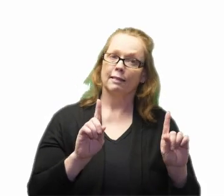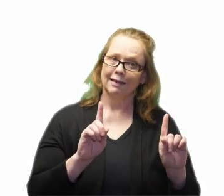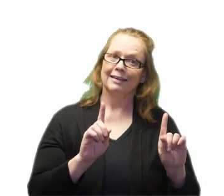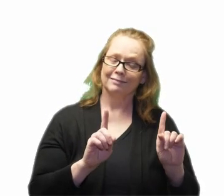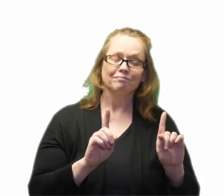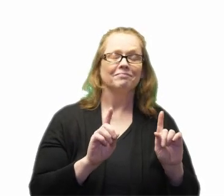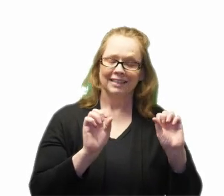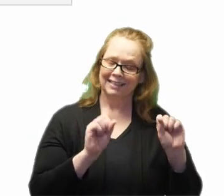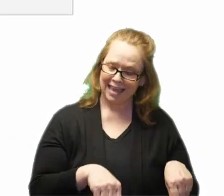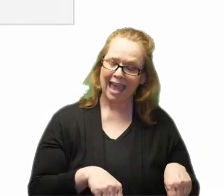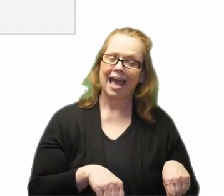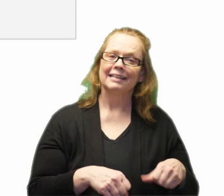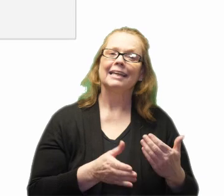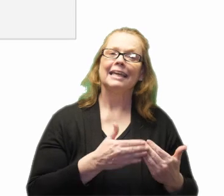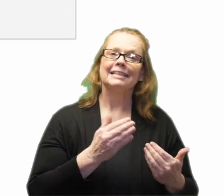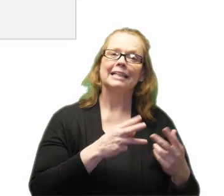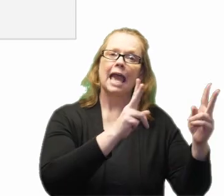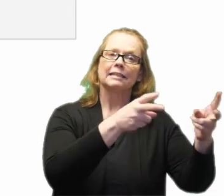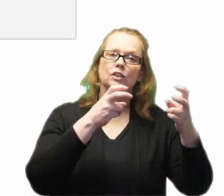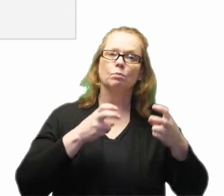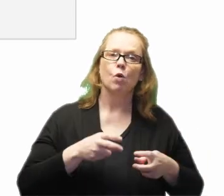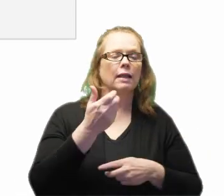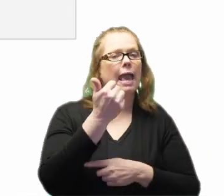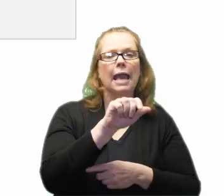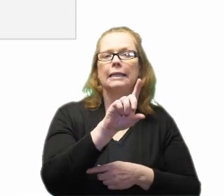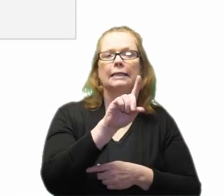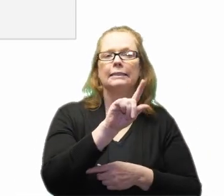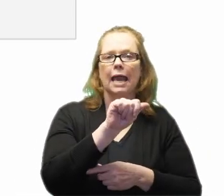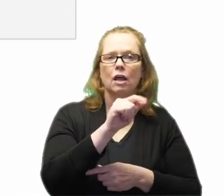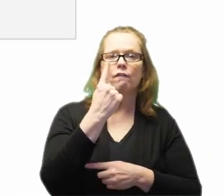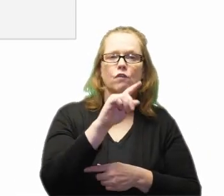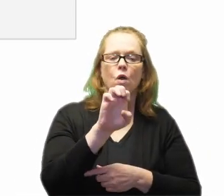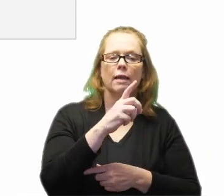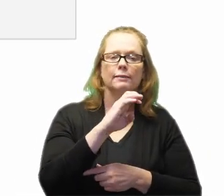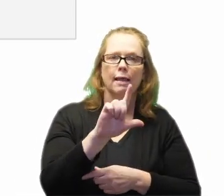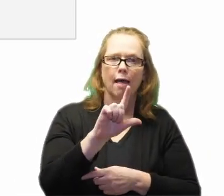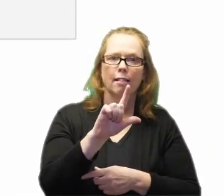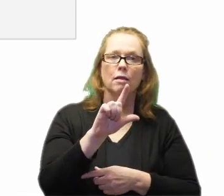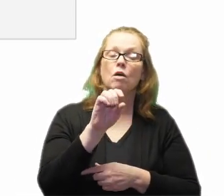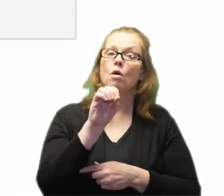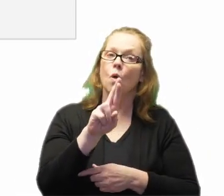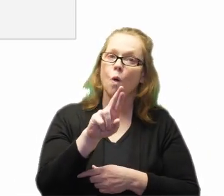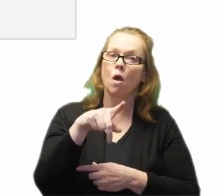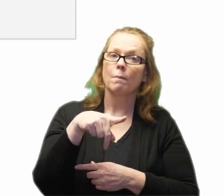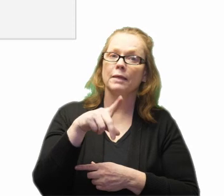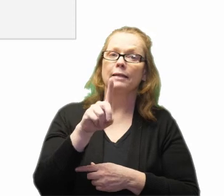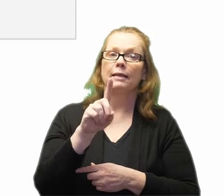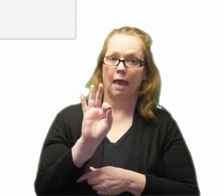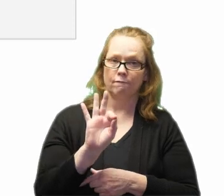Finally, you can easily export any data as an Excel document or a